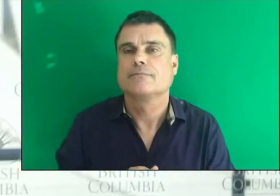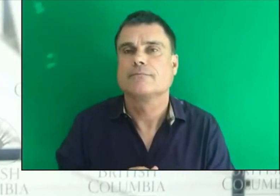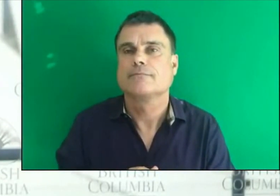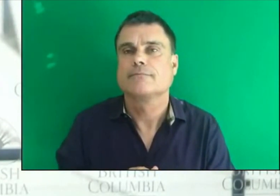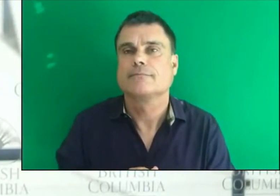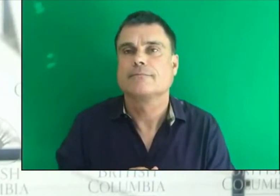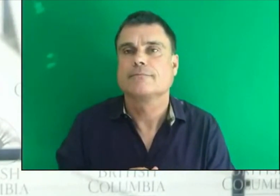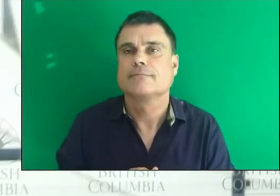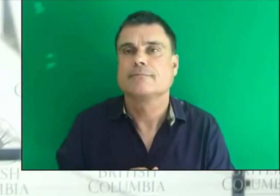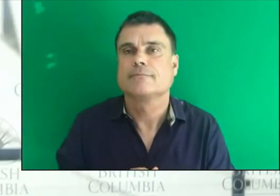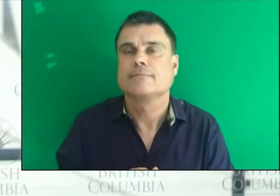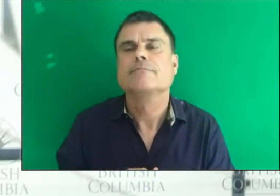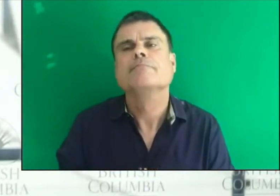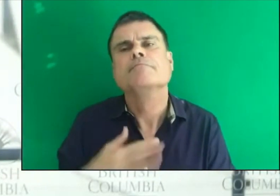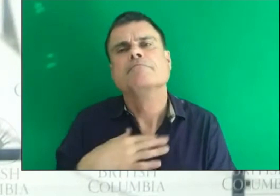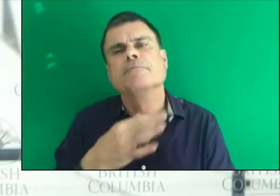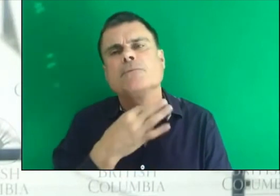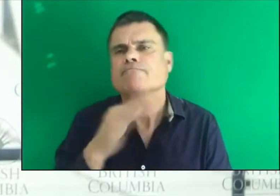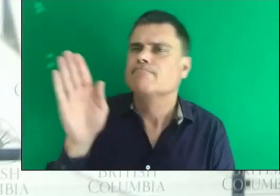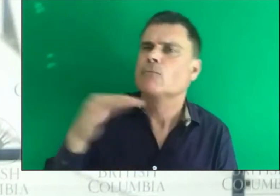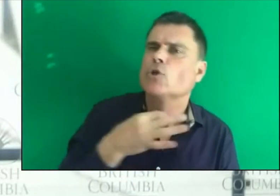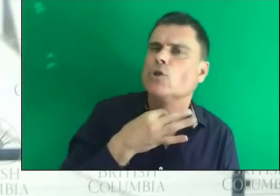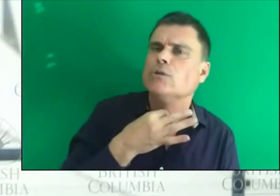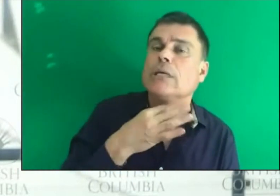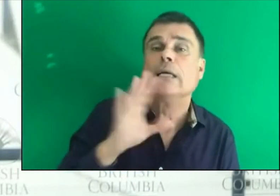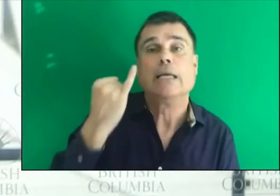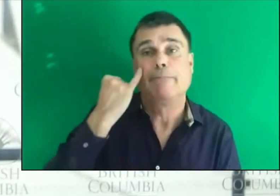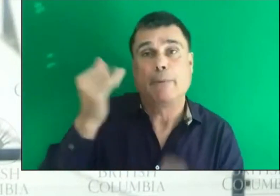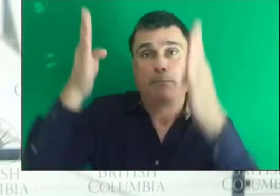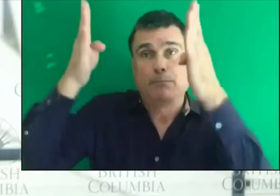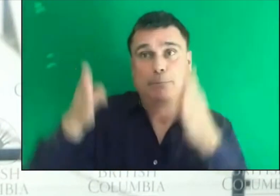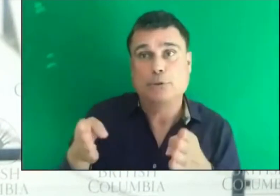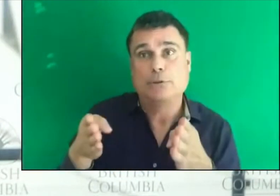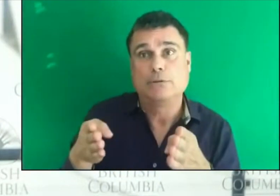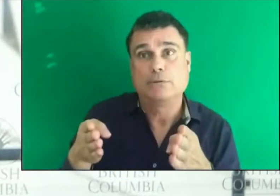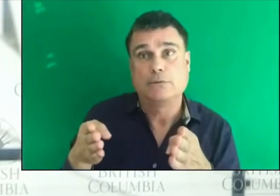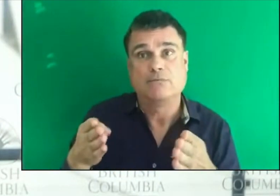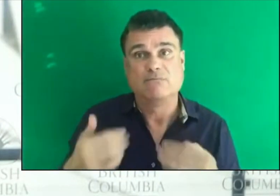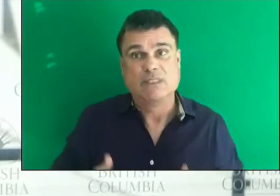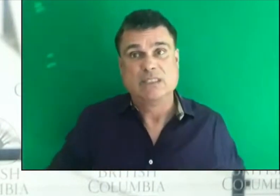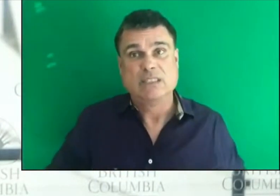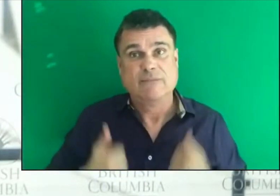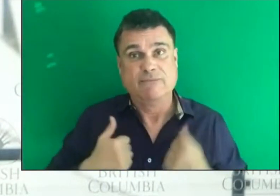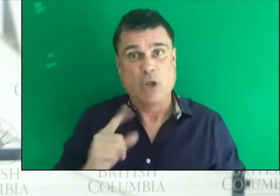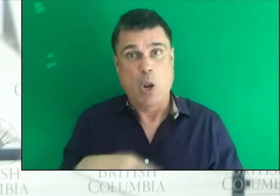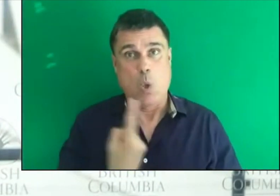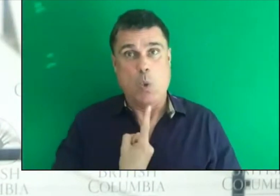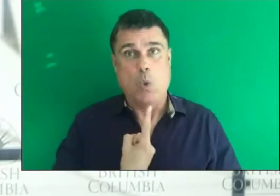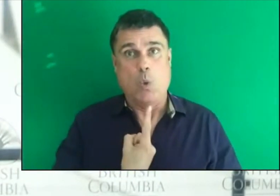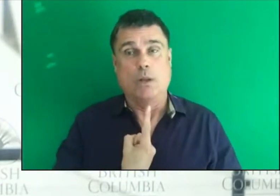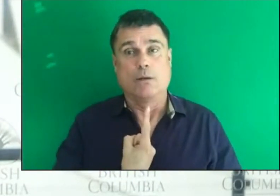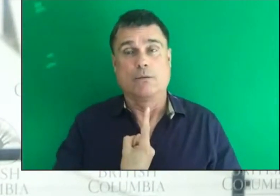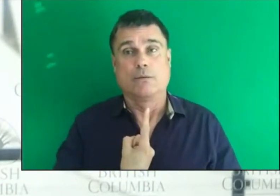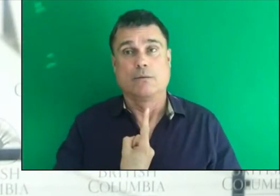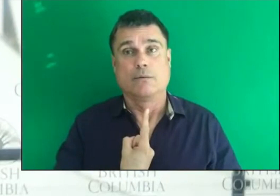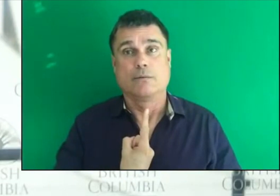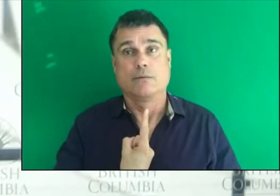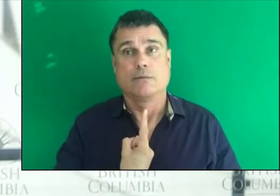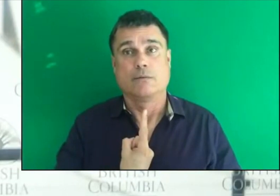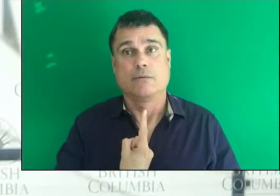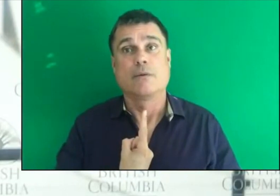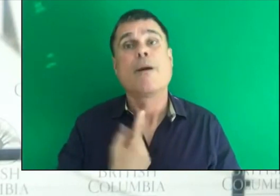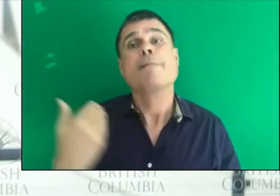and that we focus on keeping kids active in a safe way. Thank you. The next question comes from Imad